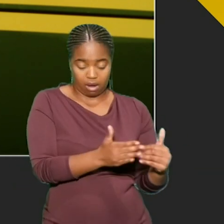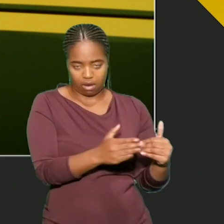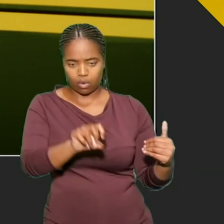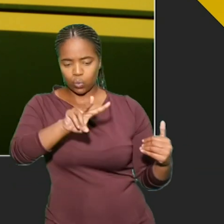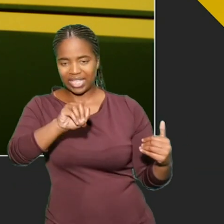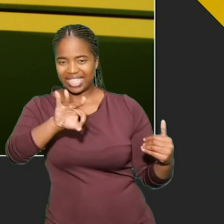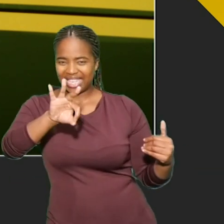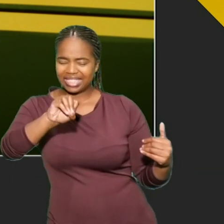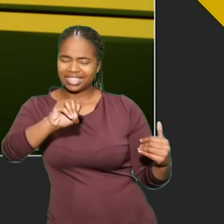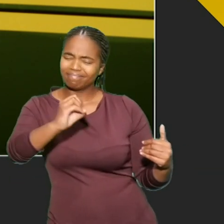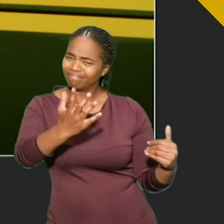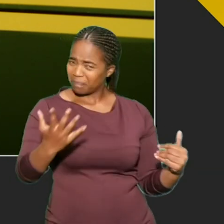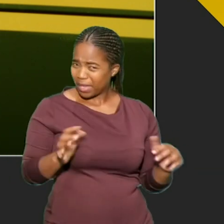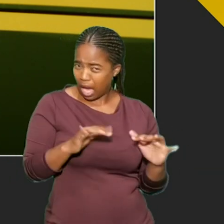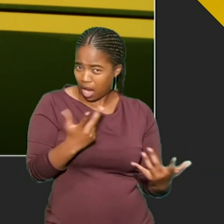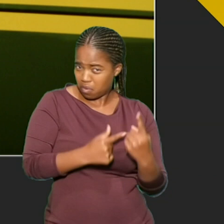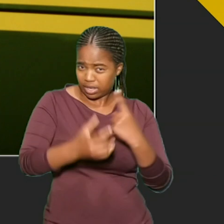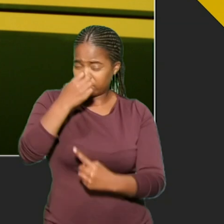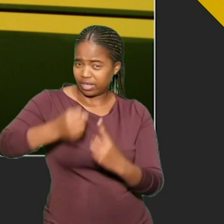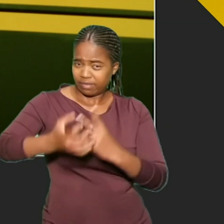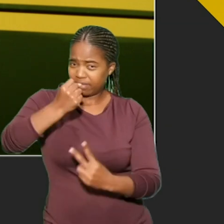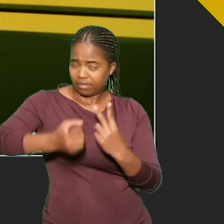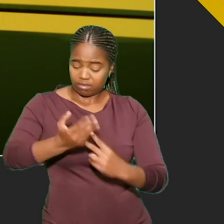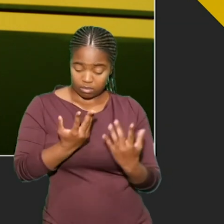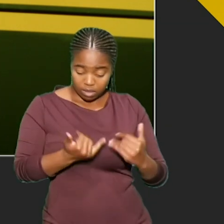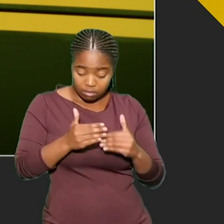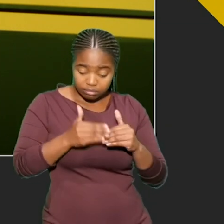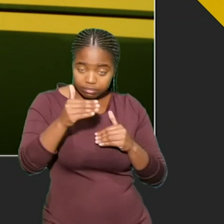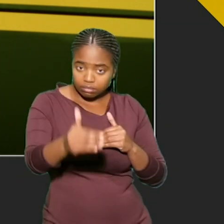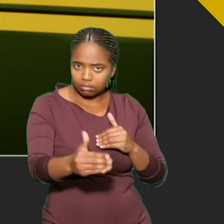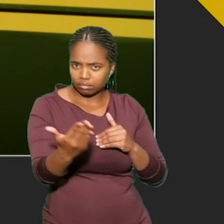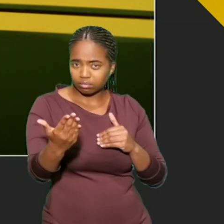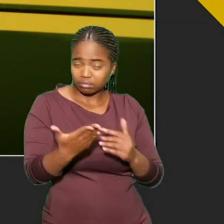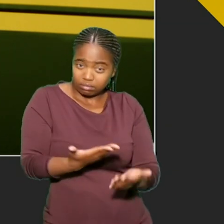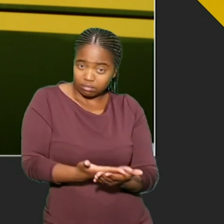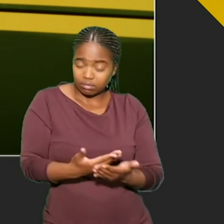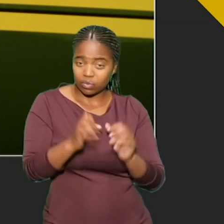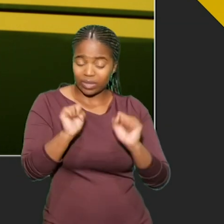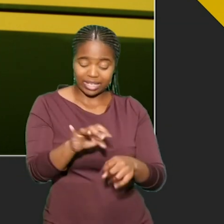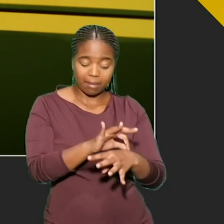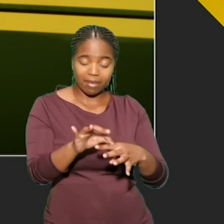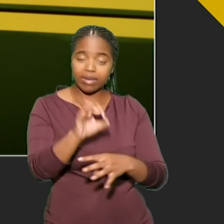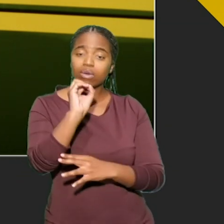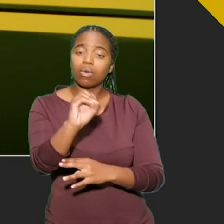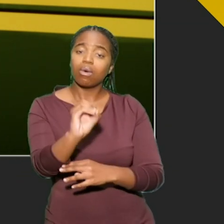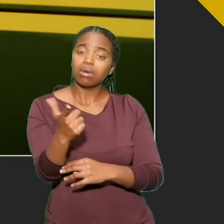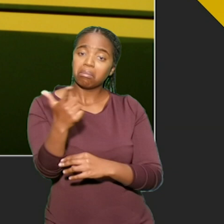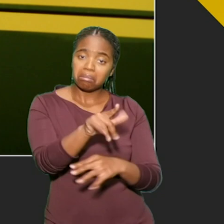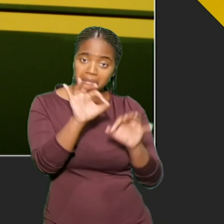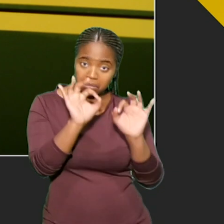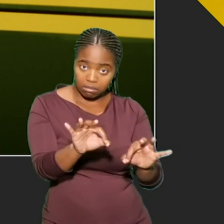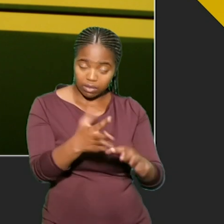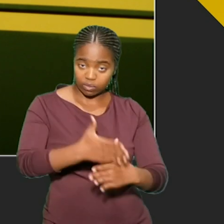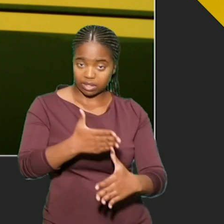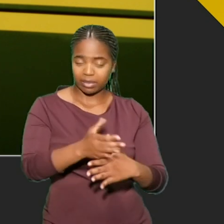a lot of questions are set to ask Uguti, how are we able to get there? And is it possibly a feasible plan, considering if the actual plan you've seen